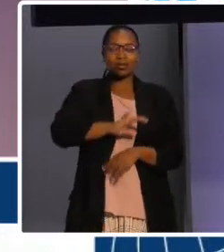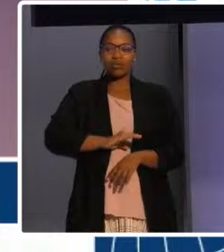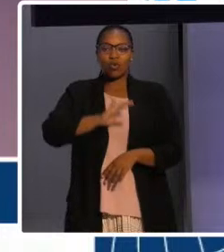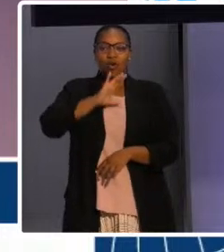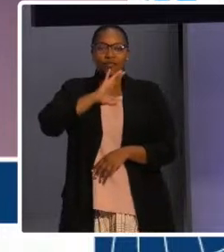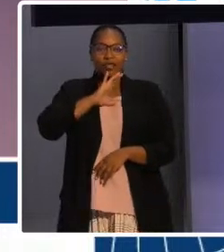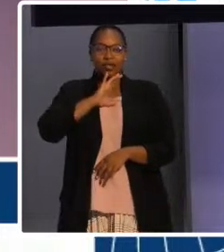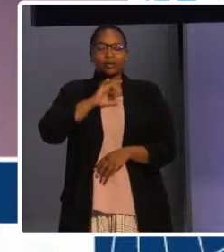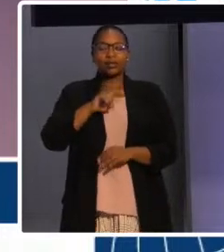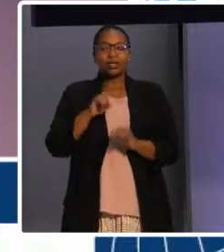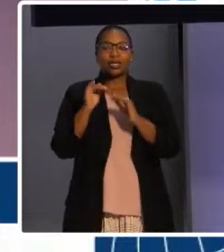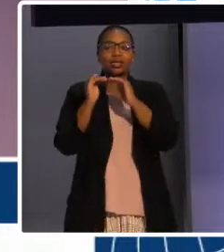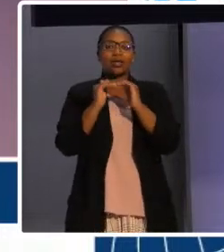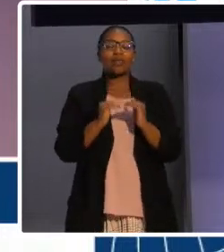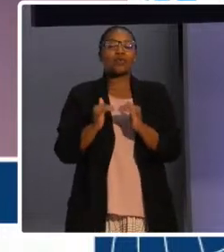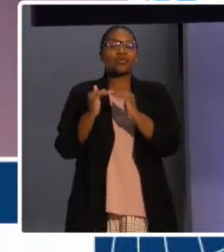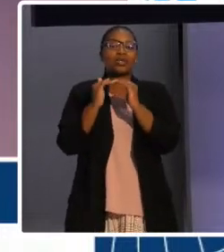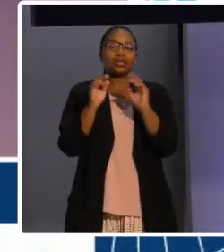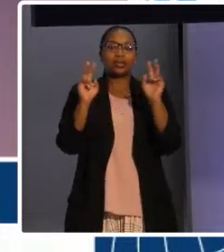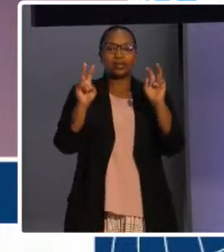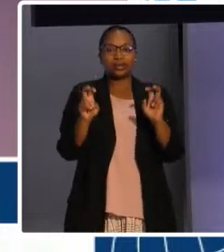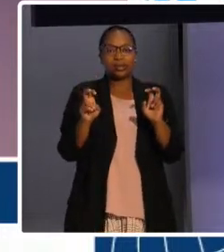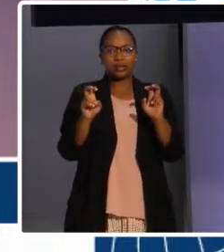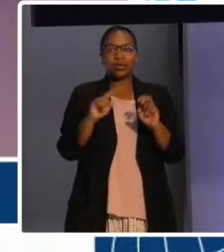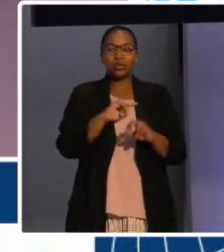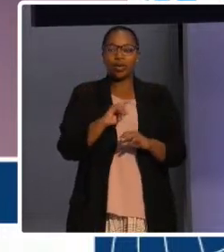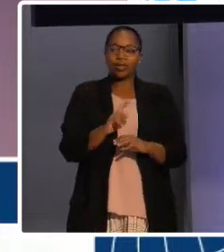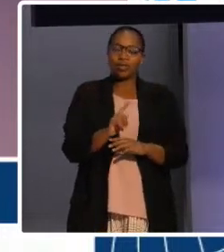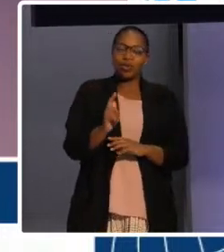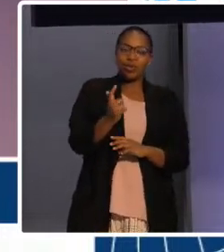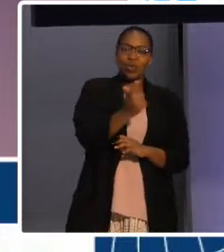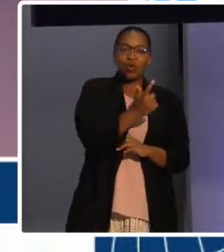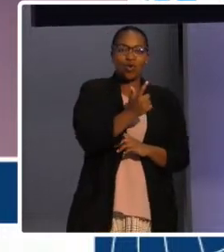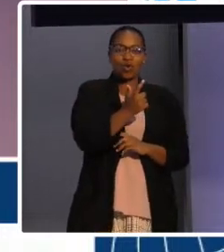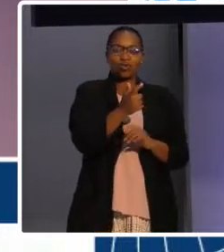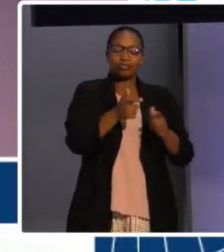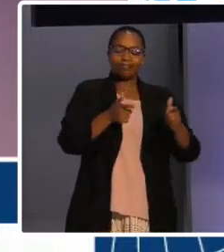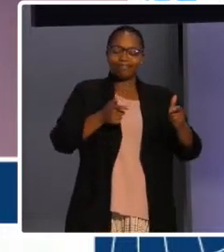viable system of governance will be reinforced.